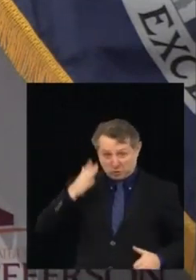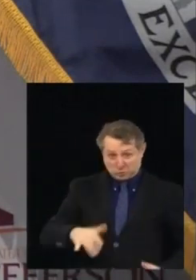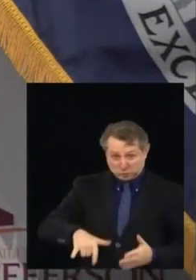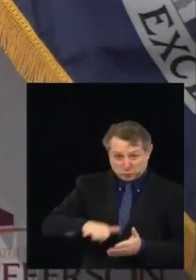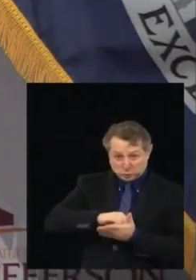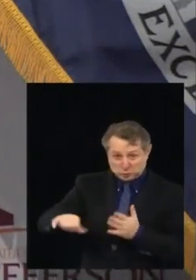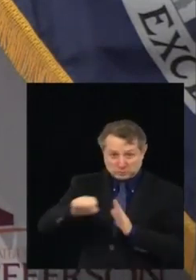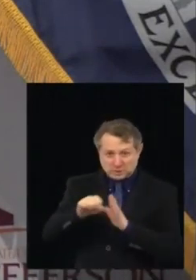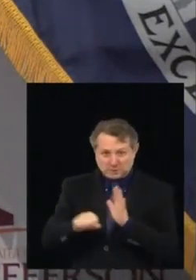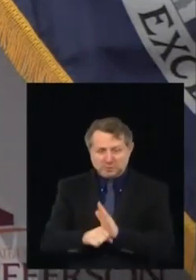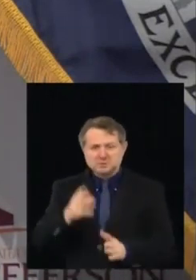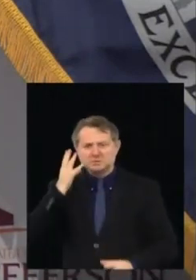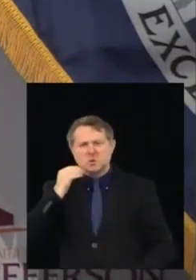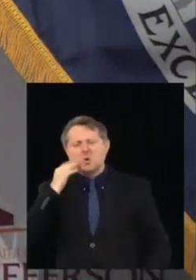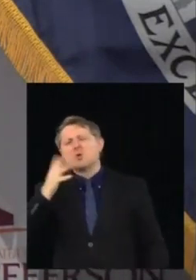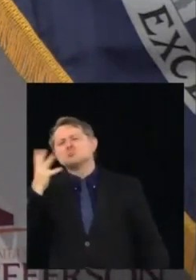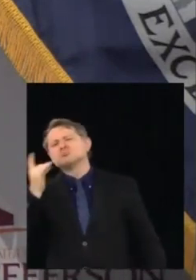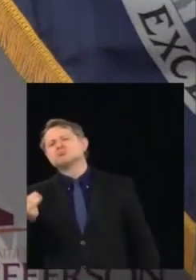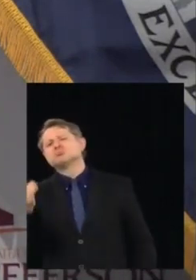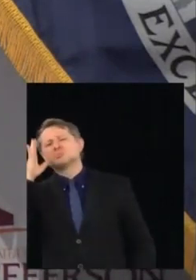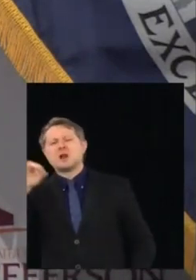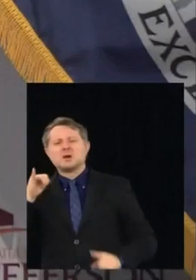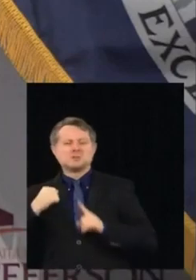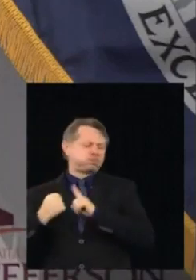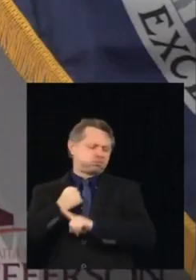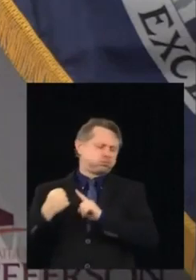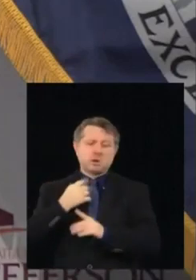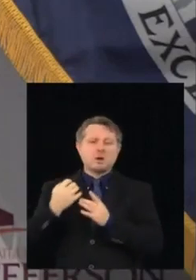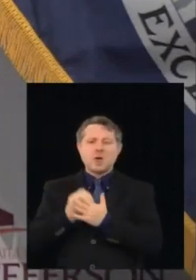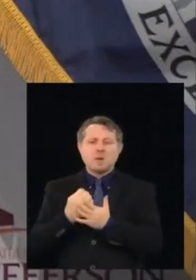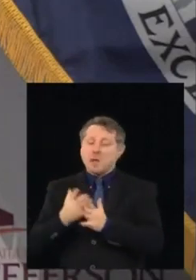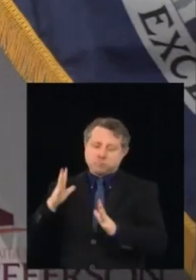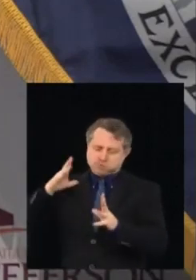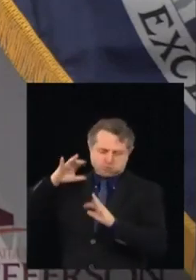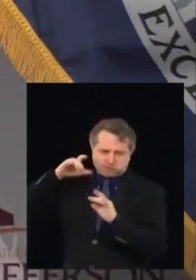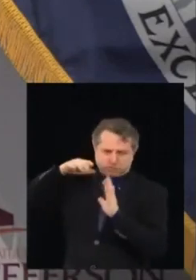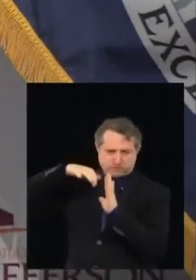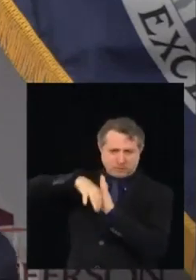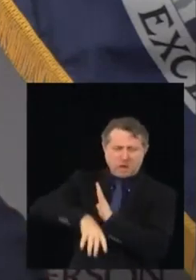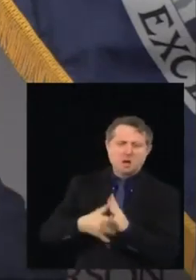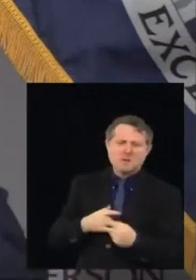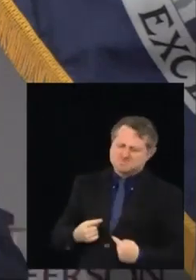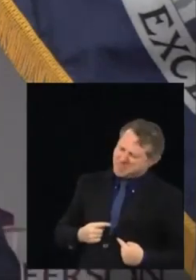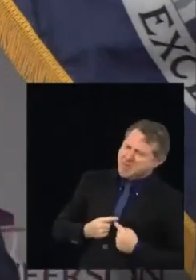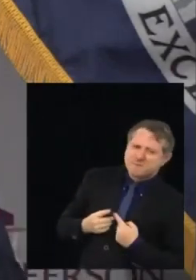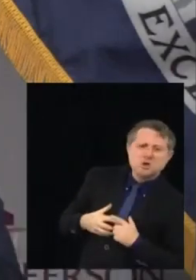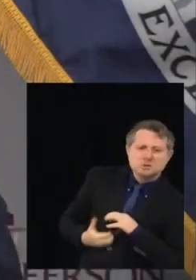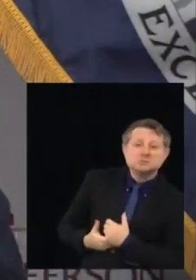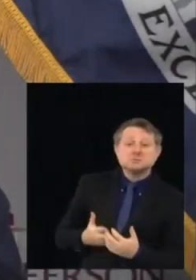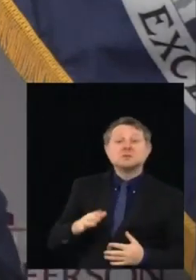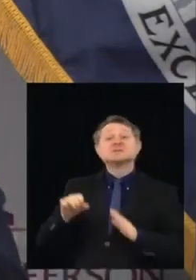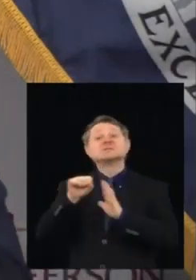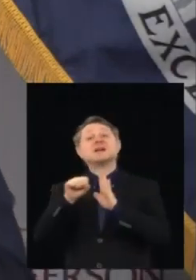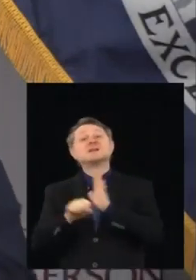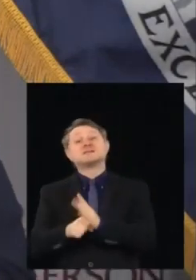is slow, right? Because the state budget is just a function of the overall economic